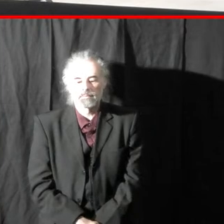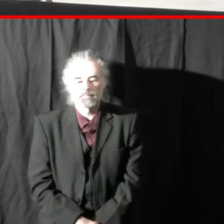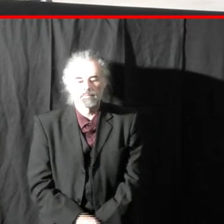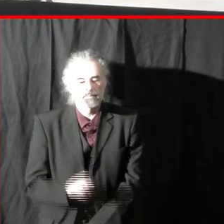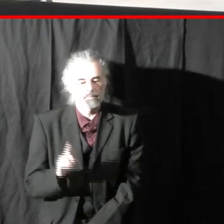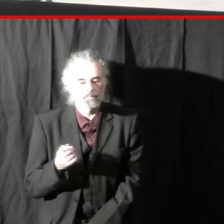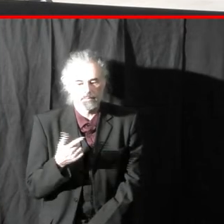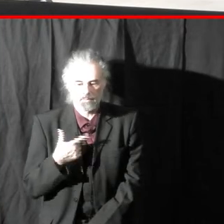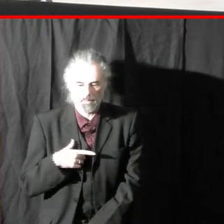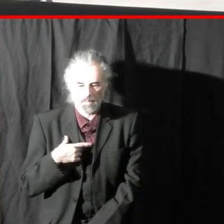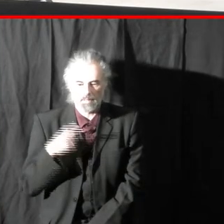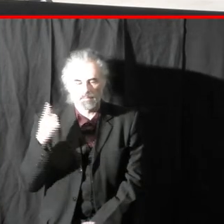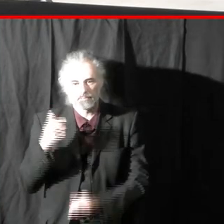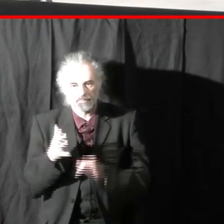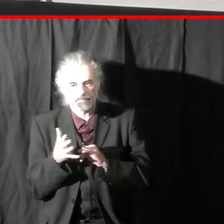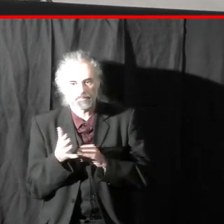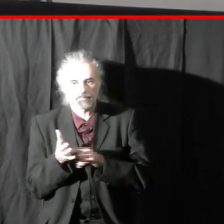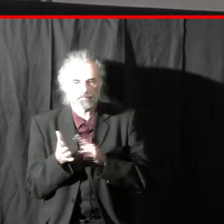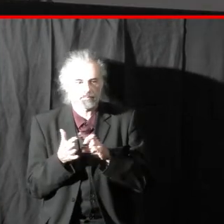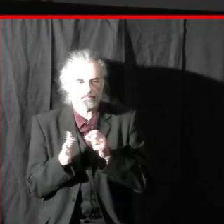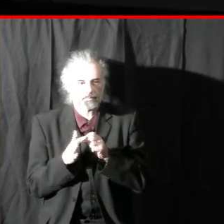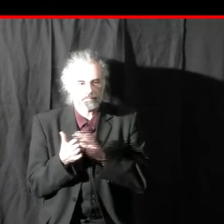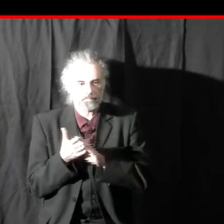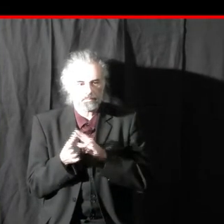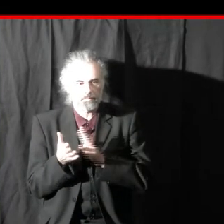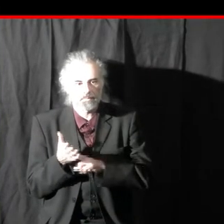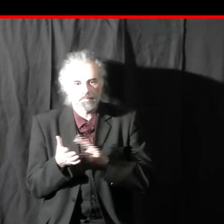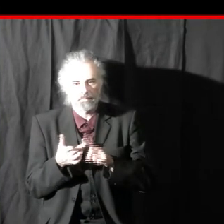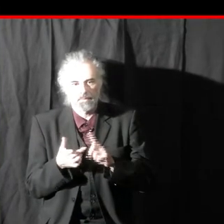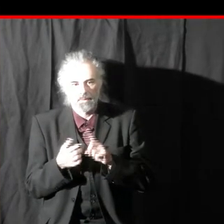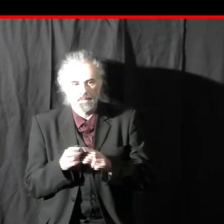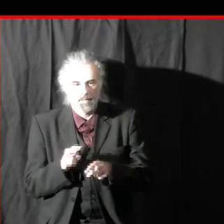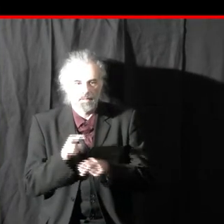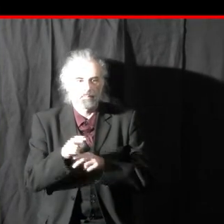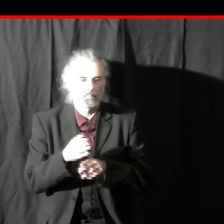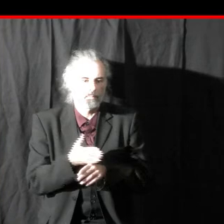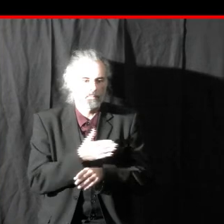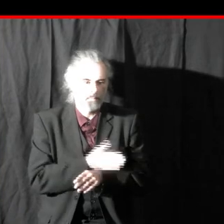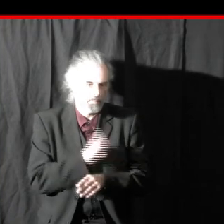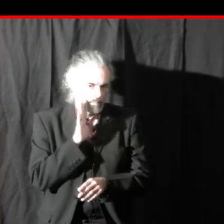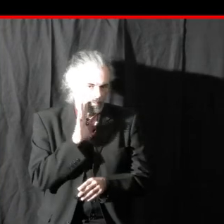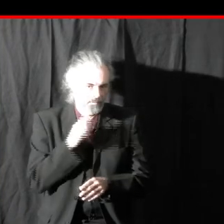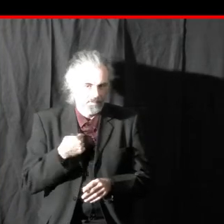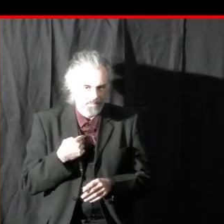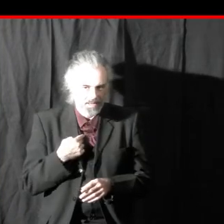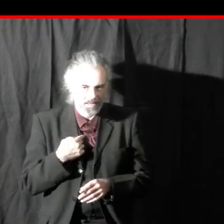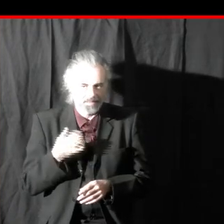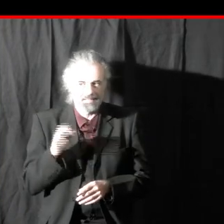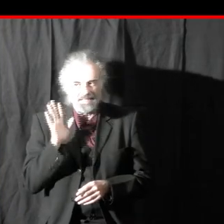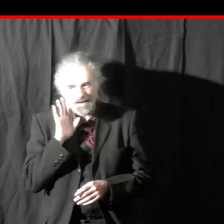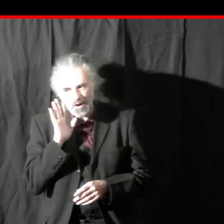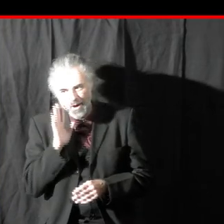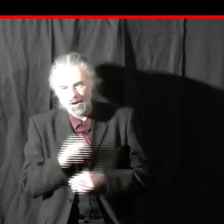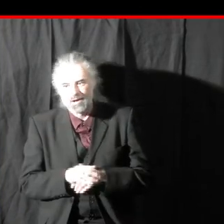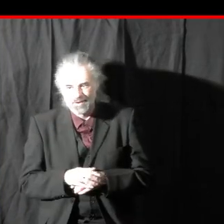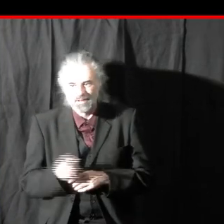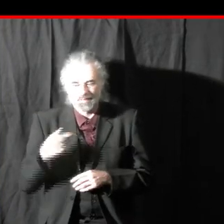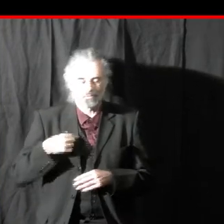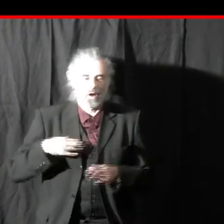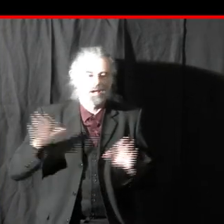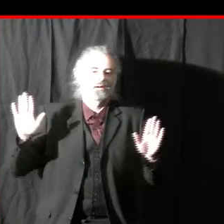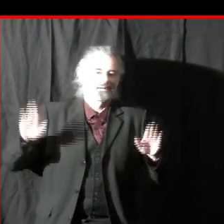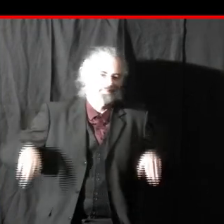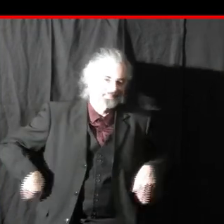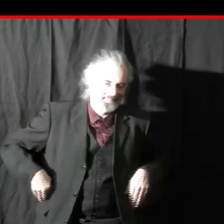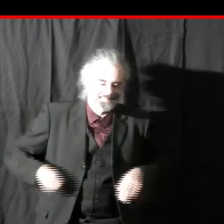because Stephanie was did the stop before me and she was not heard. Oh, so you were... Oh, I give my word to